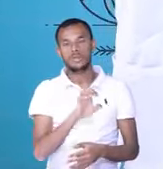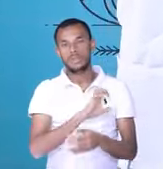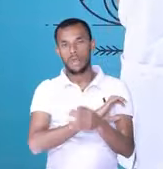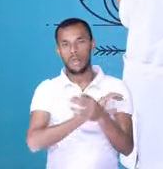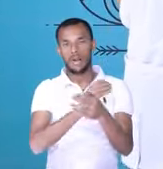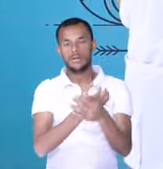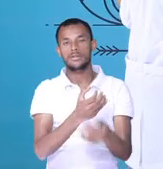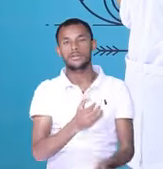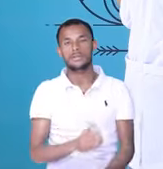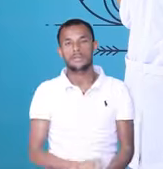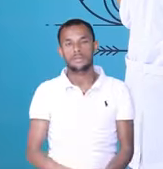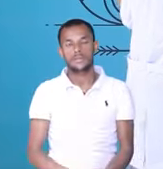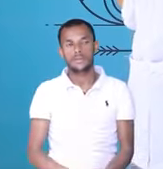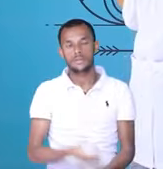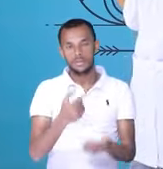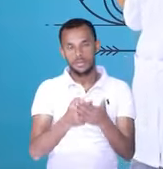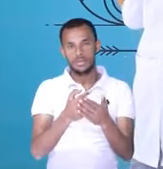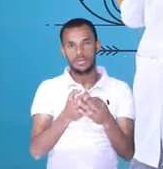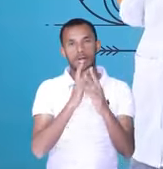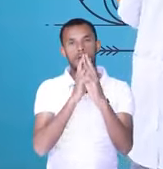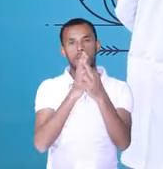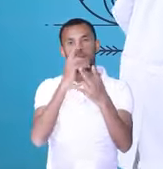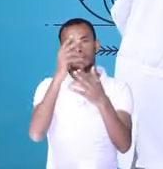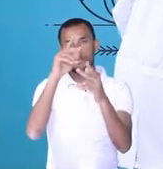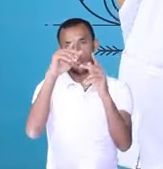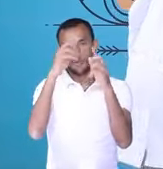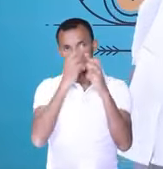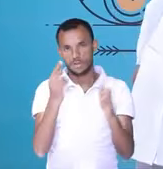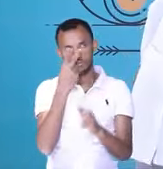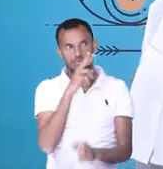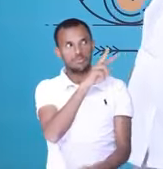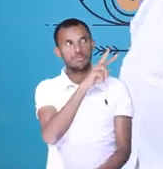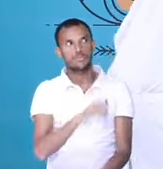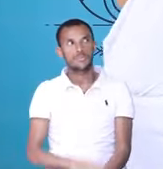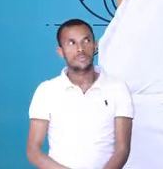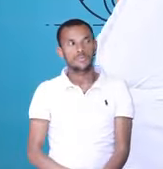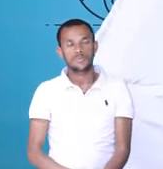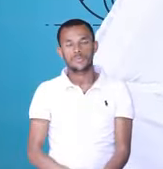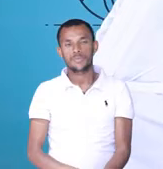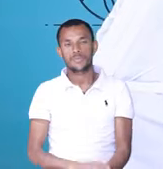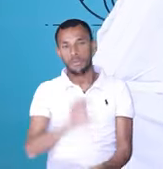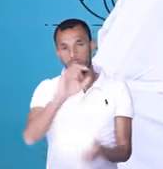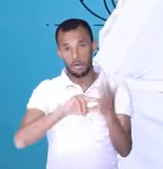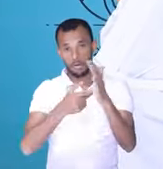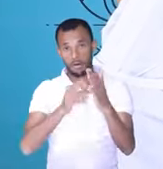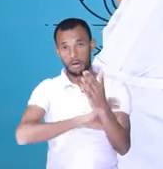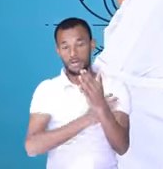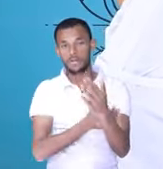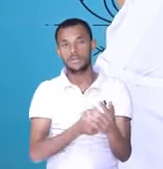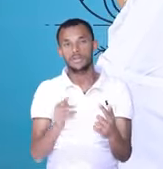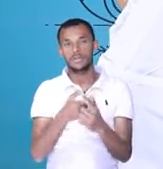Let's take this one is the reactant position. Look this diagram. This is progress of reaction.